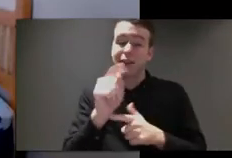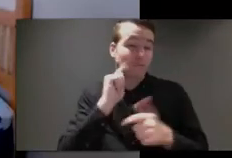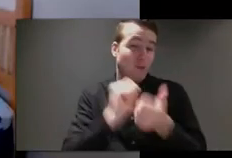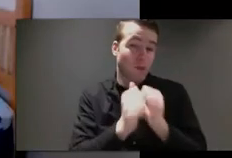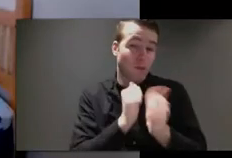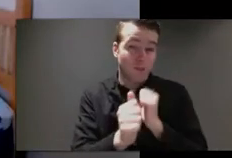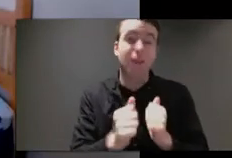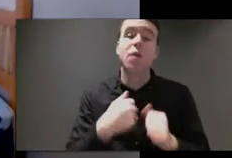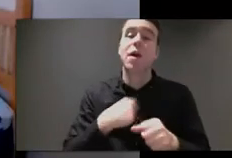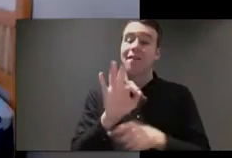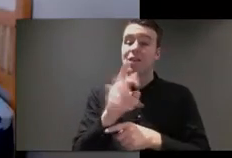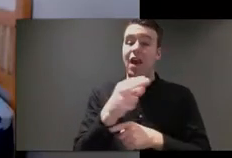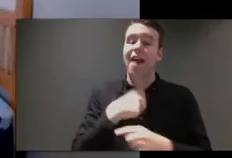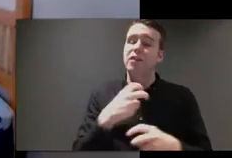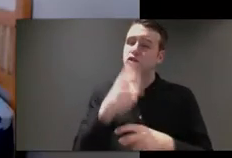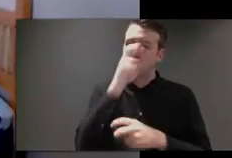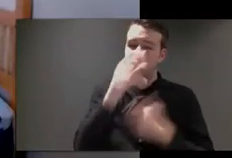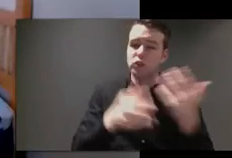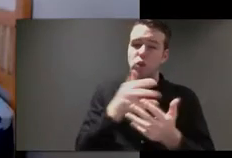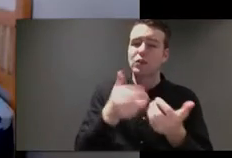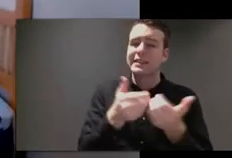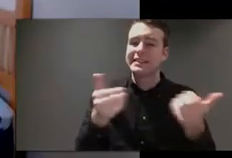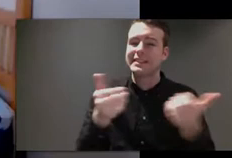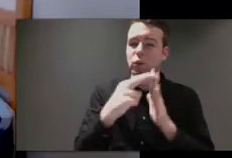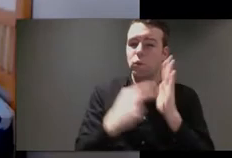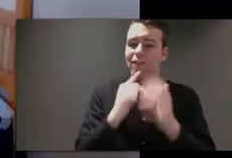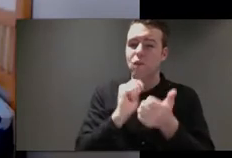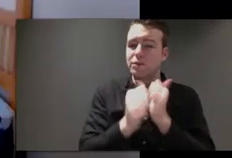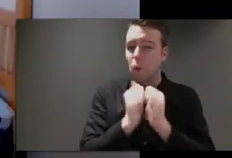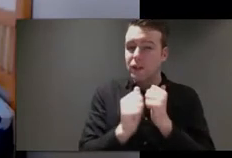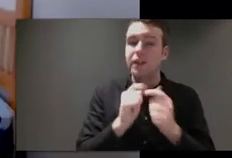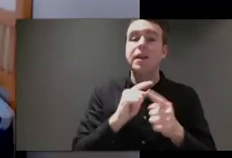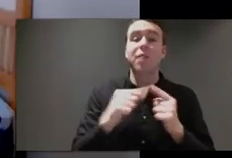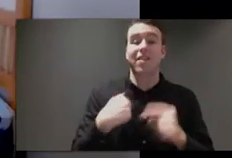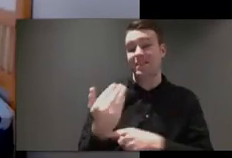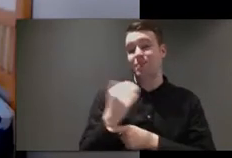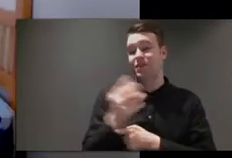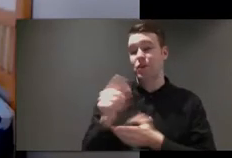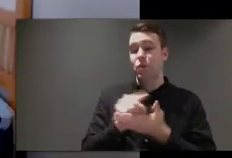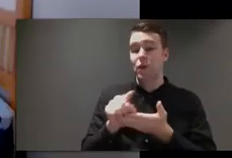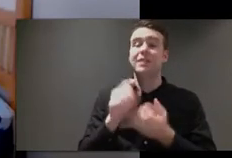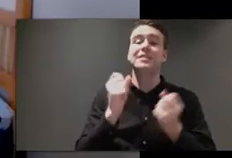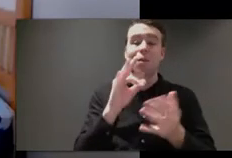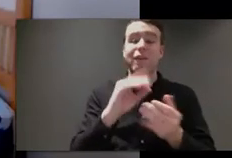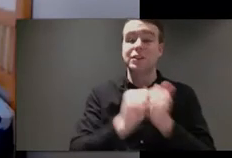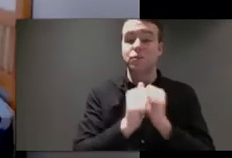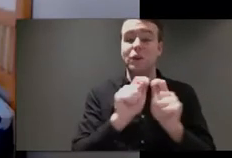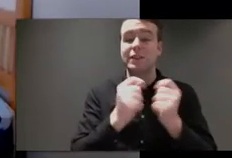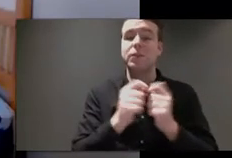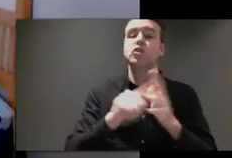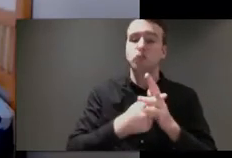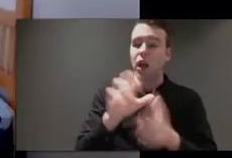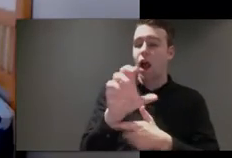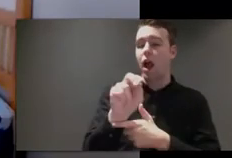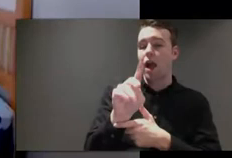students' safety, Franklin has employed strict social distancing rules for sports. Nonetheless, in these past few weeks, a number of our sports teams have started their off-season